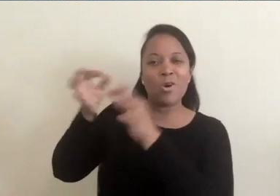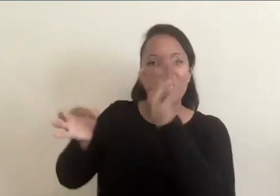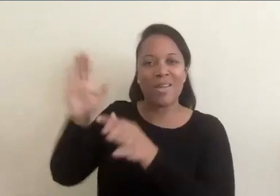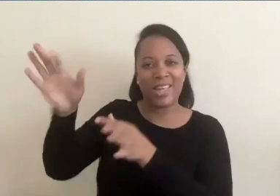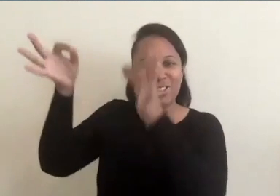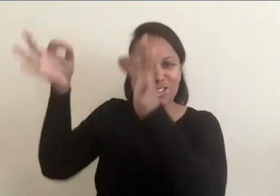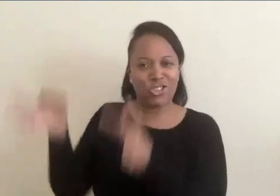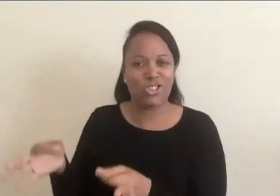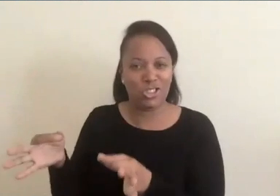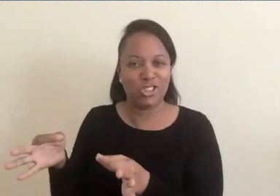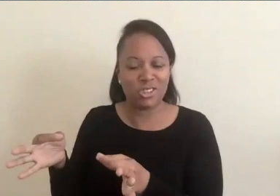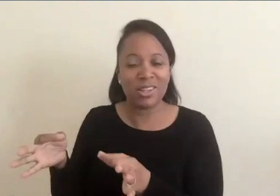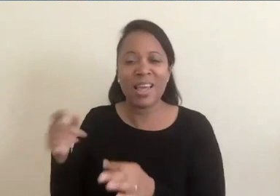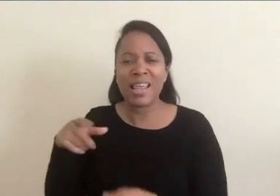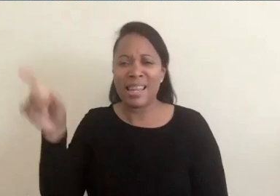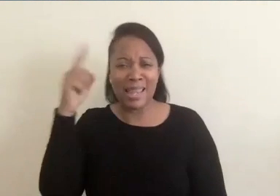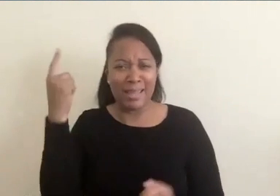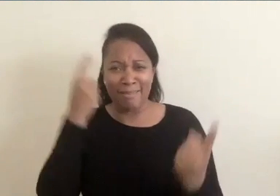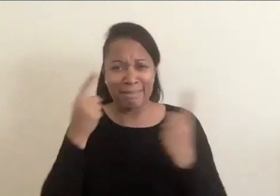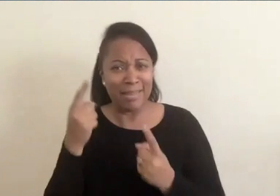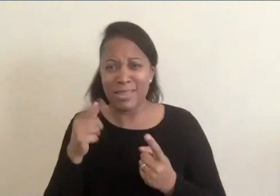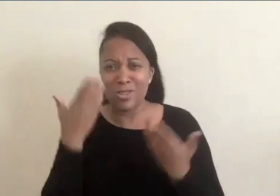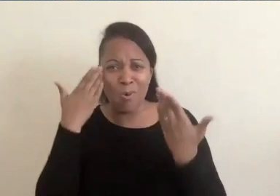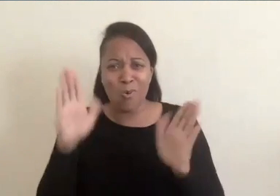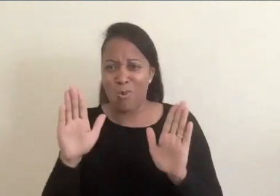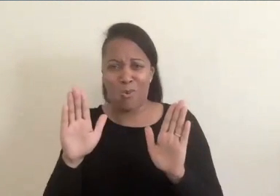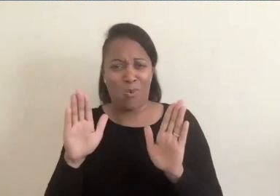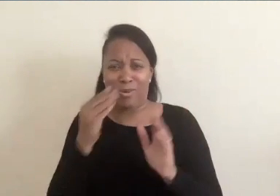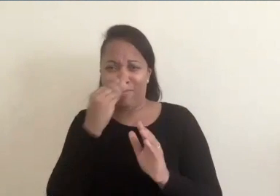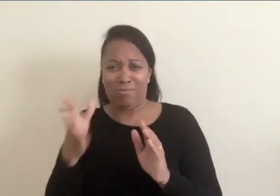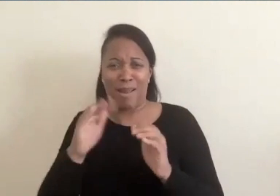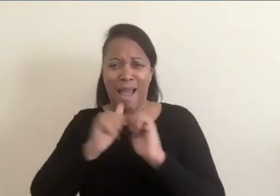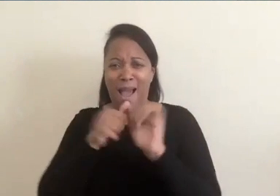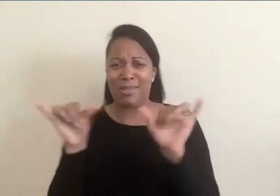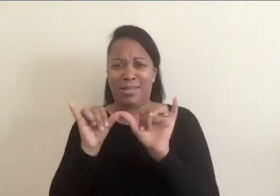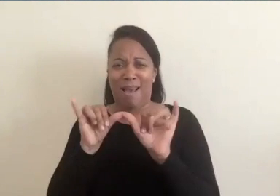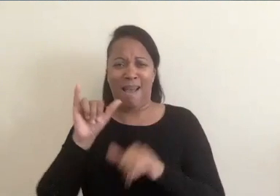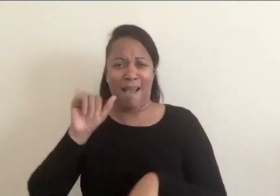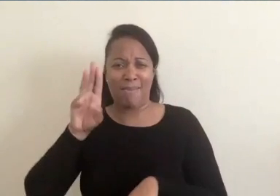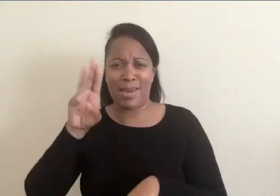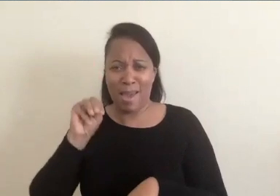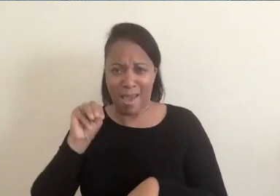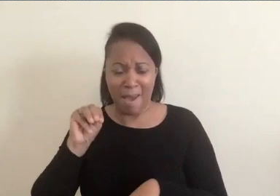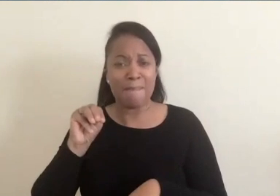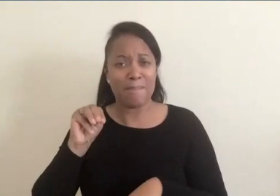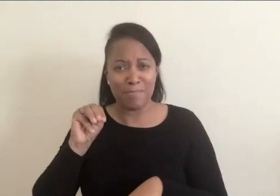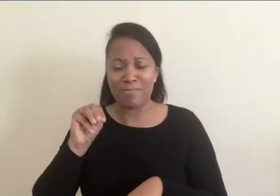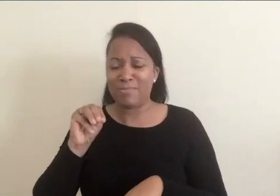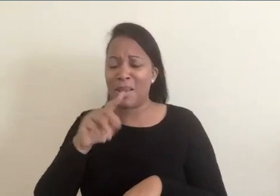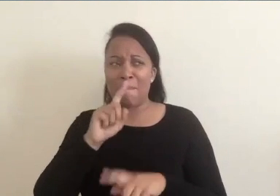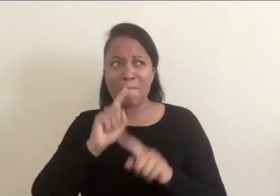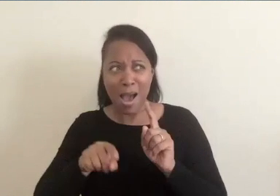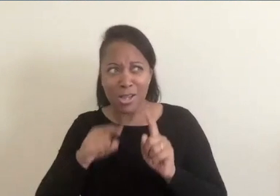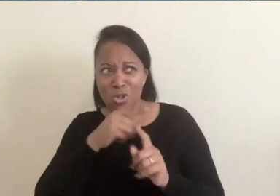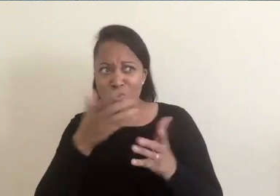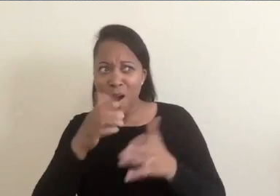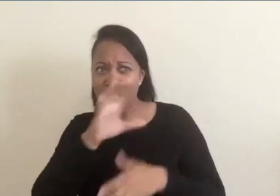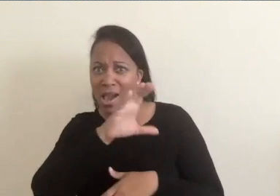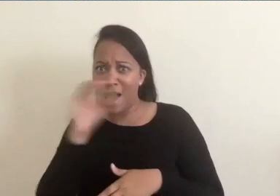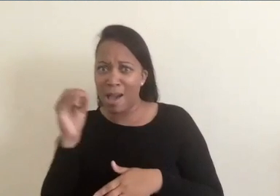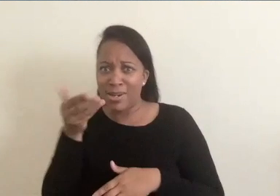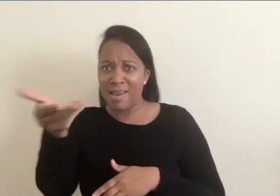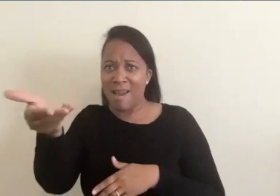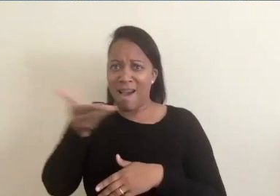were thinking, we don't care how big IBM is. You want the company to hire essentially a team of people for who knows